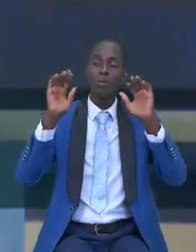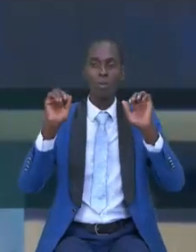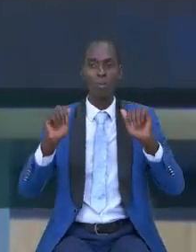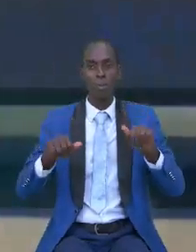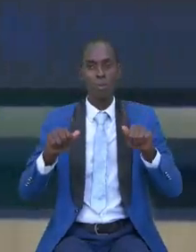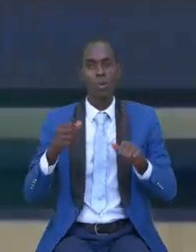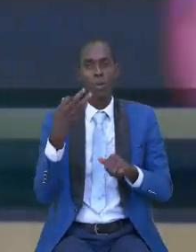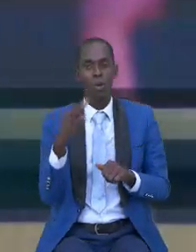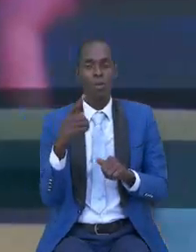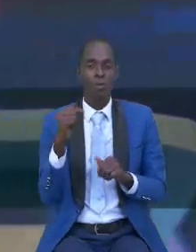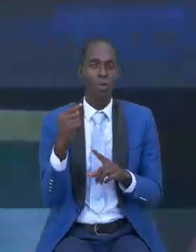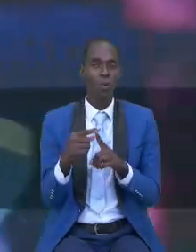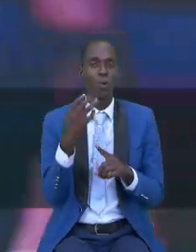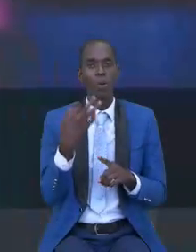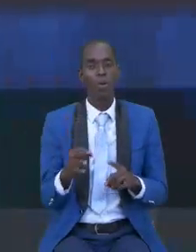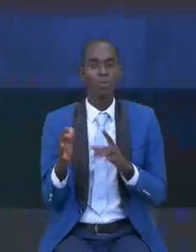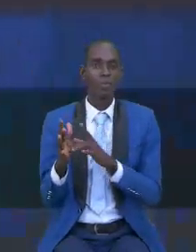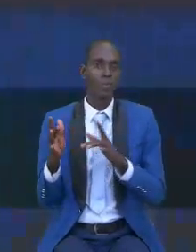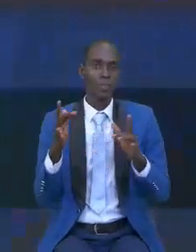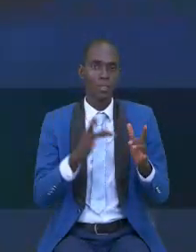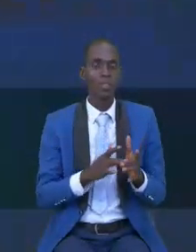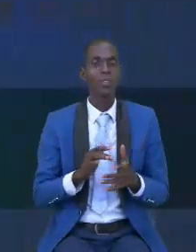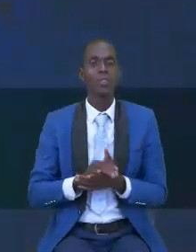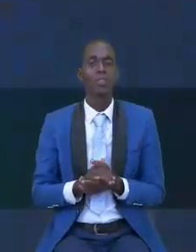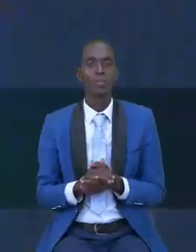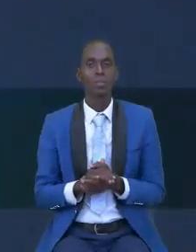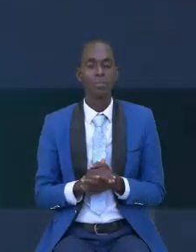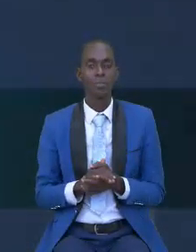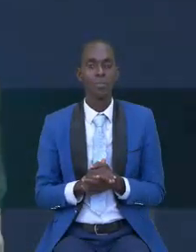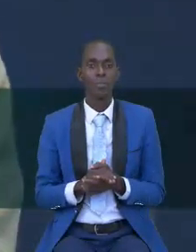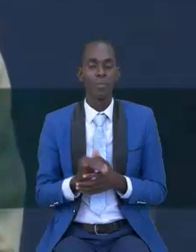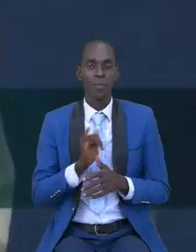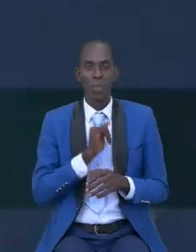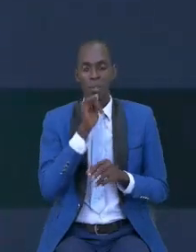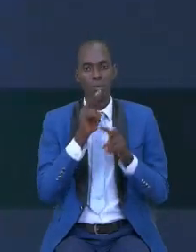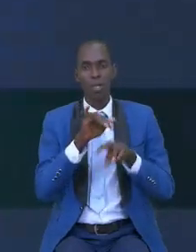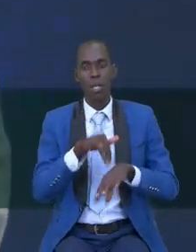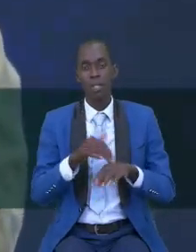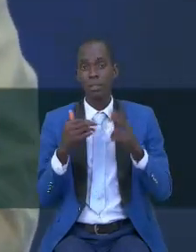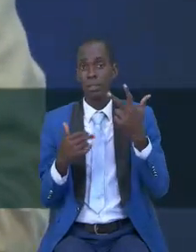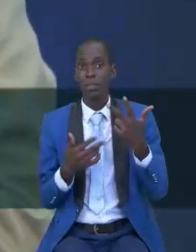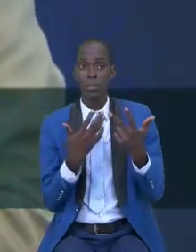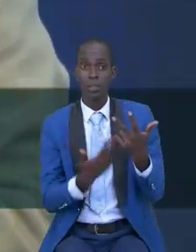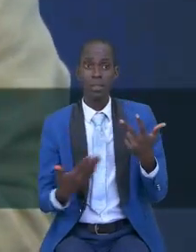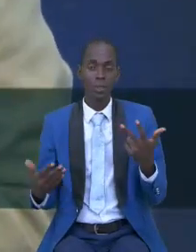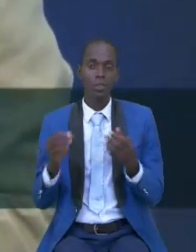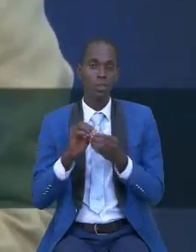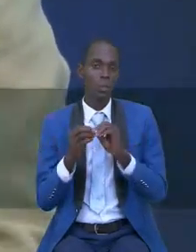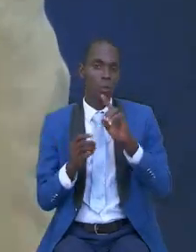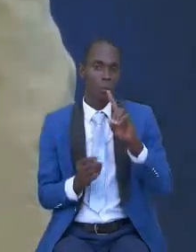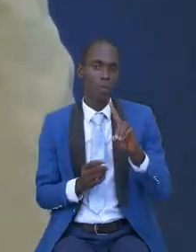possibilities of the word of Jesus. I'm looking at three things here. Number